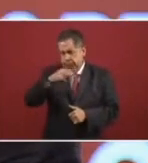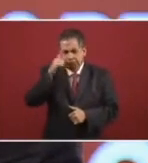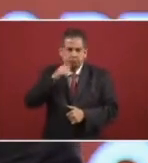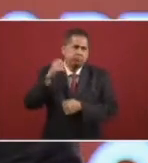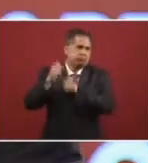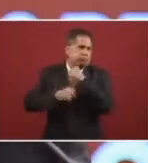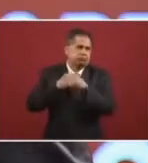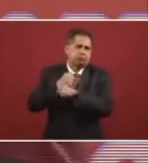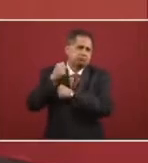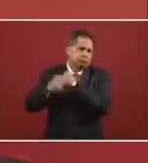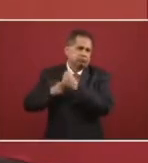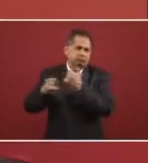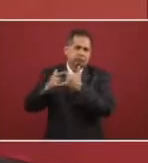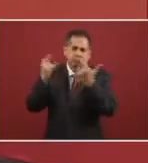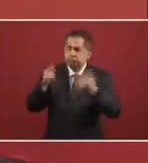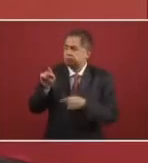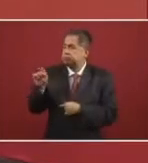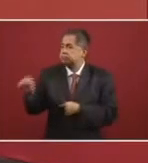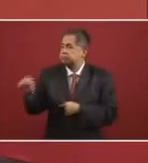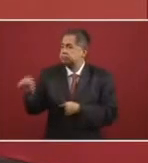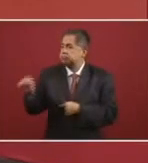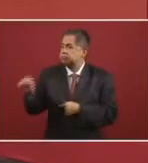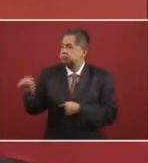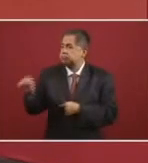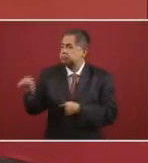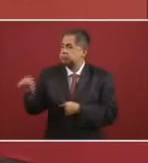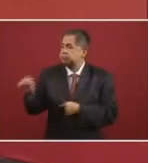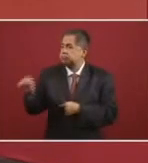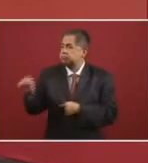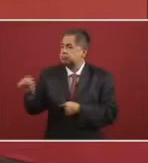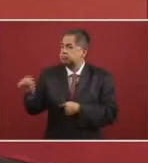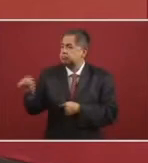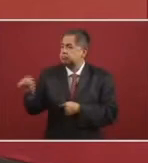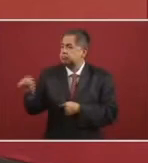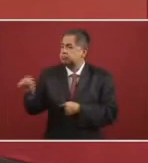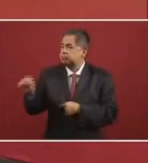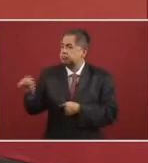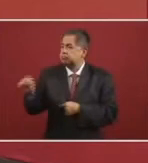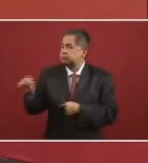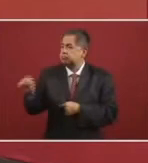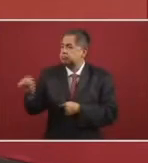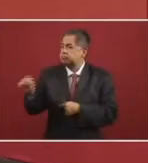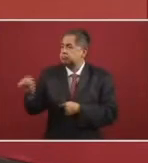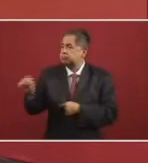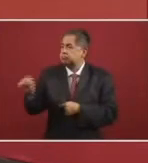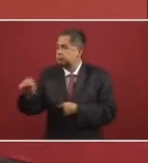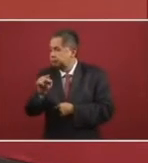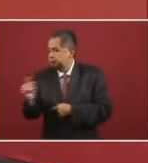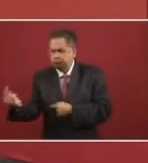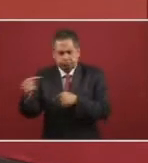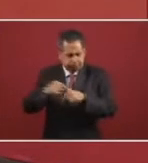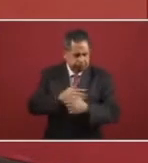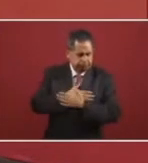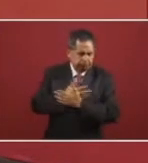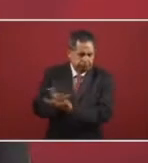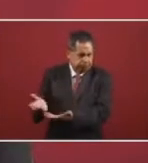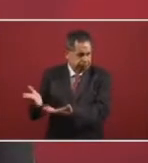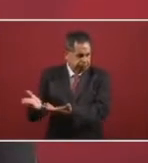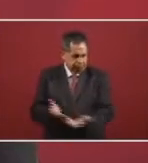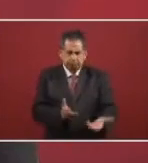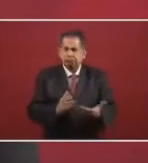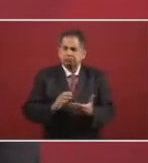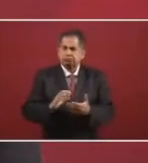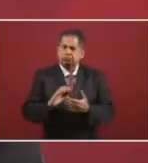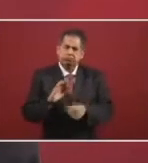caracterizan a nuestra política exterior, that characterize our foreign politics.